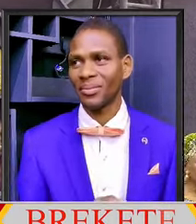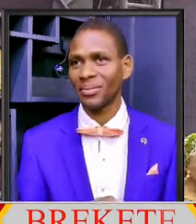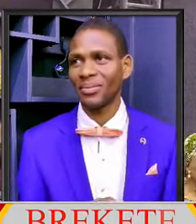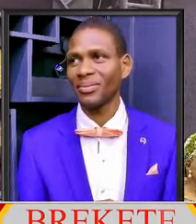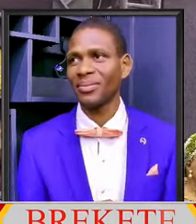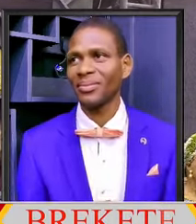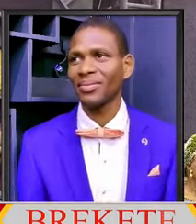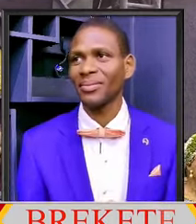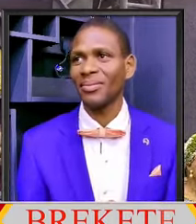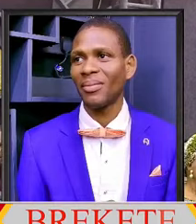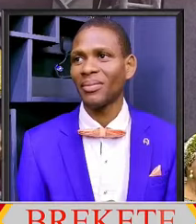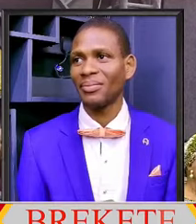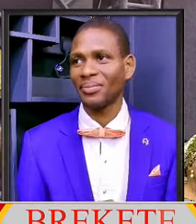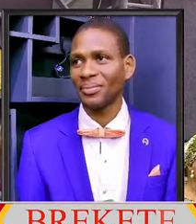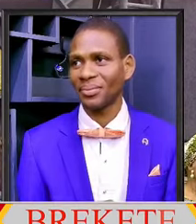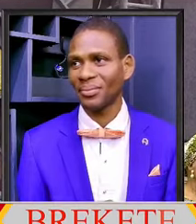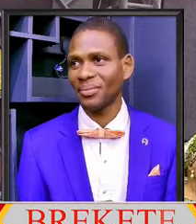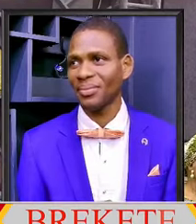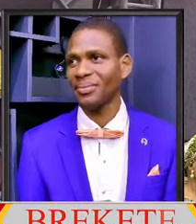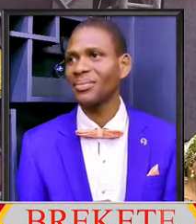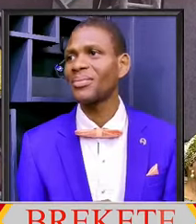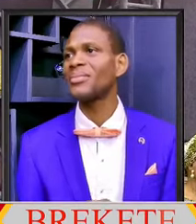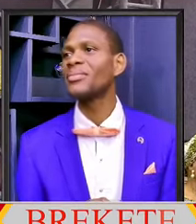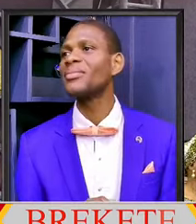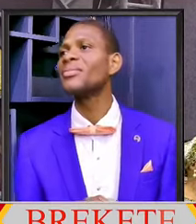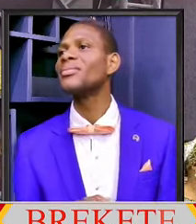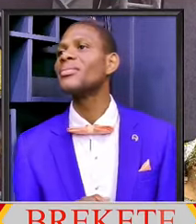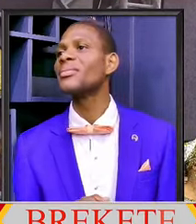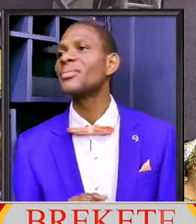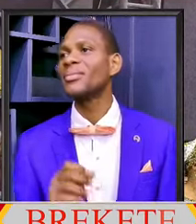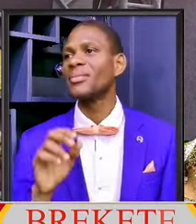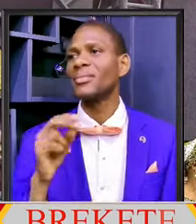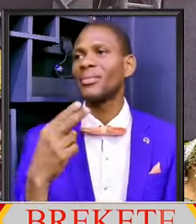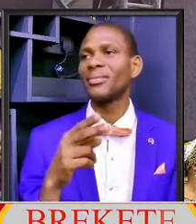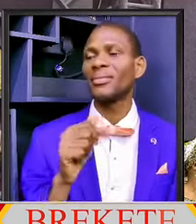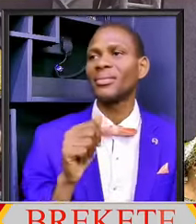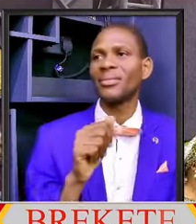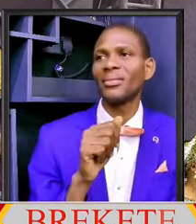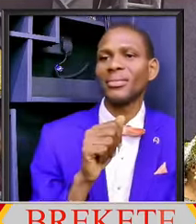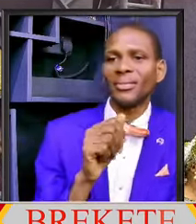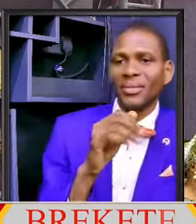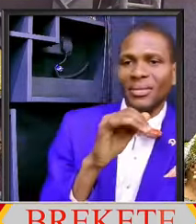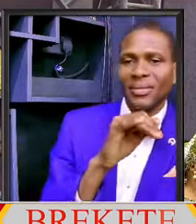I got shift back. Make Hajia come in. Hajia, come front.